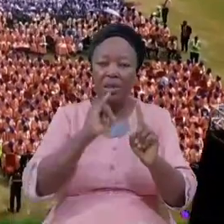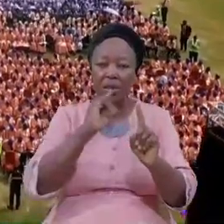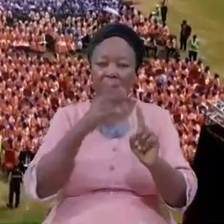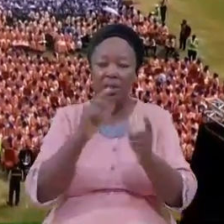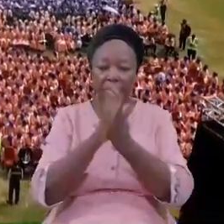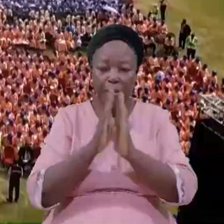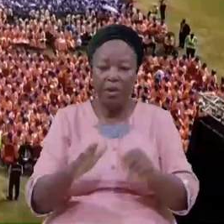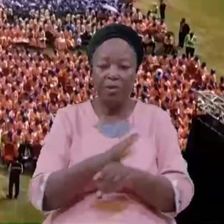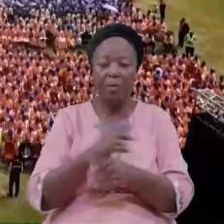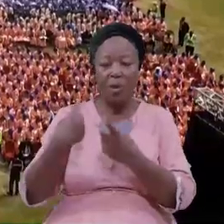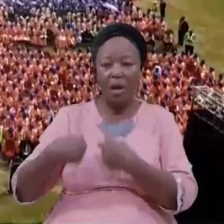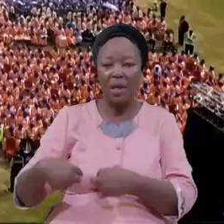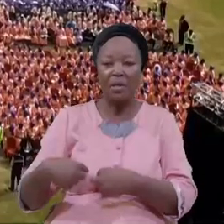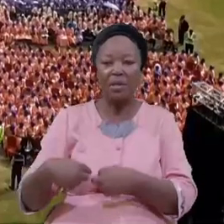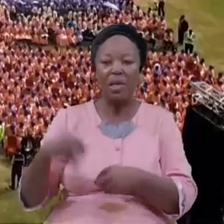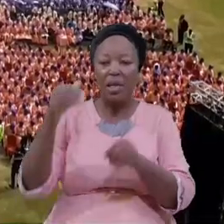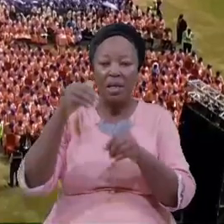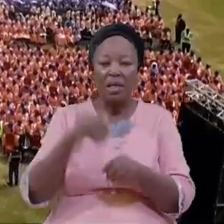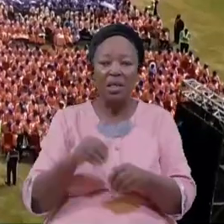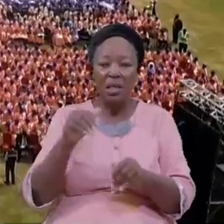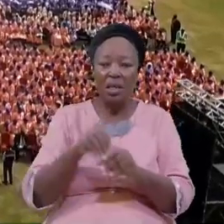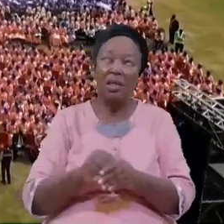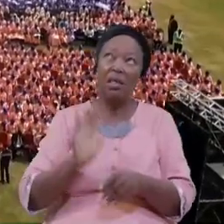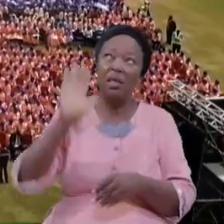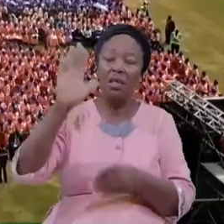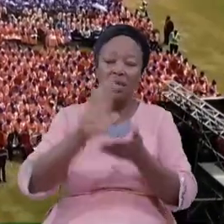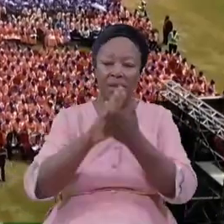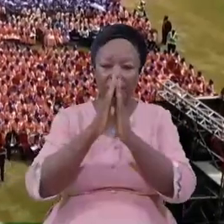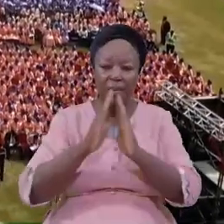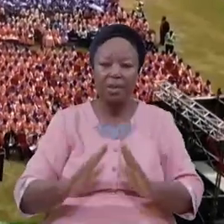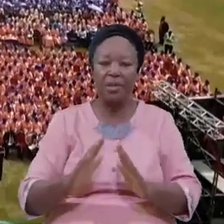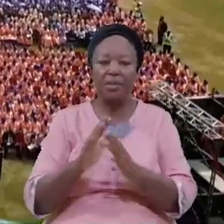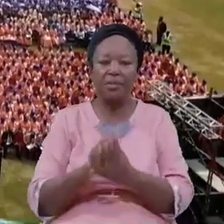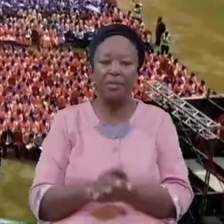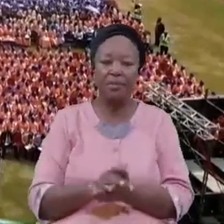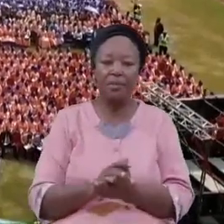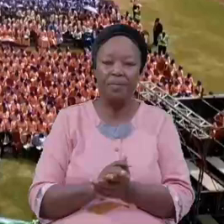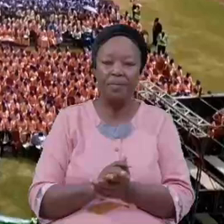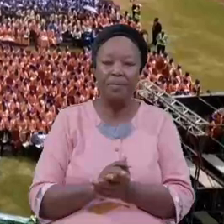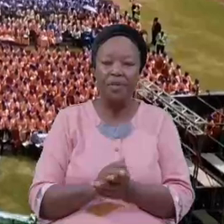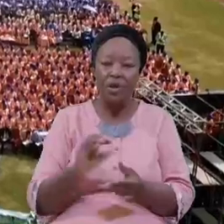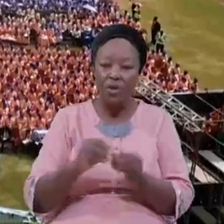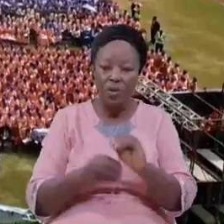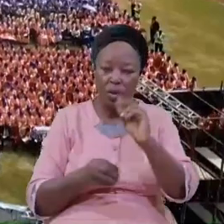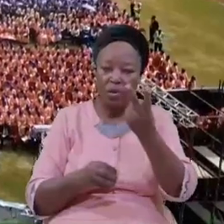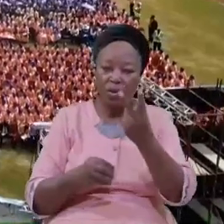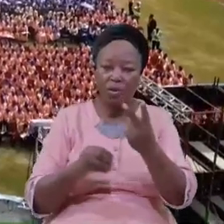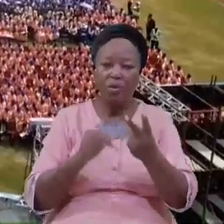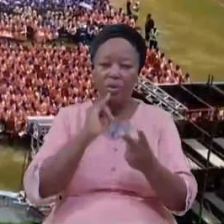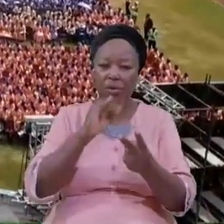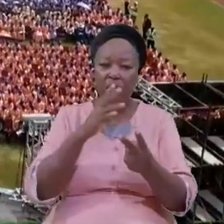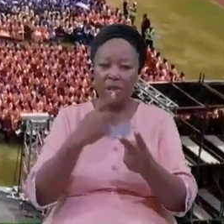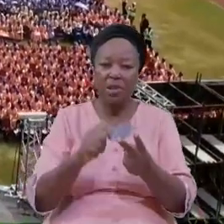heart in his peace. Premièrement, le cœur paisible dans sa paix. Number two, the purged